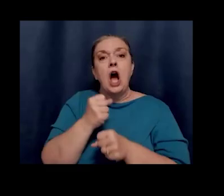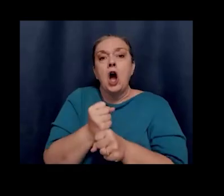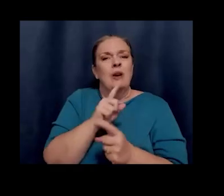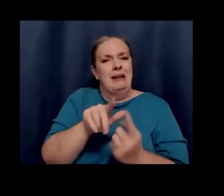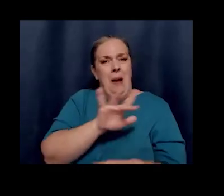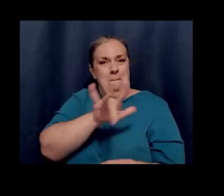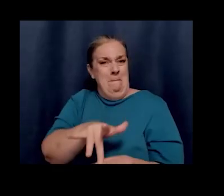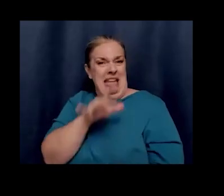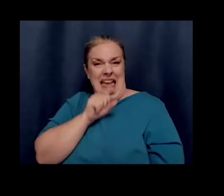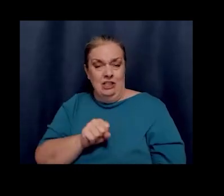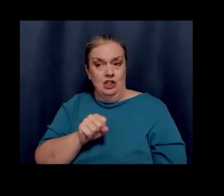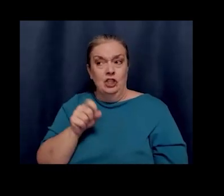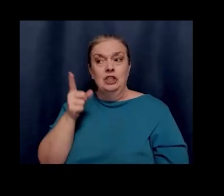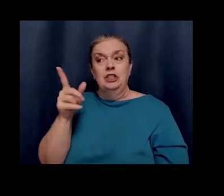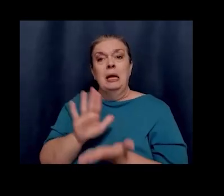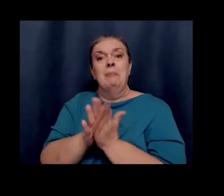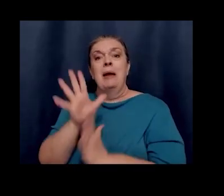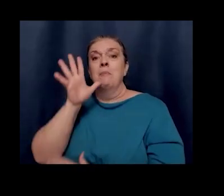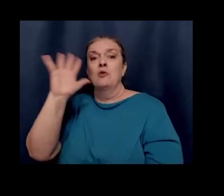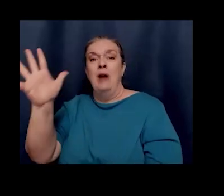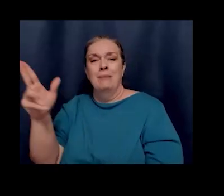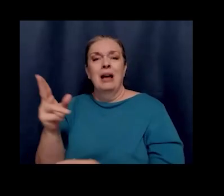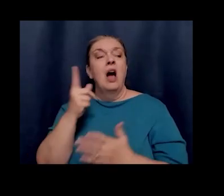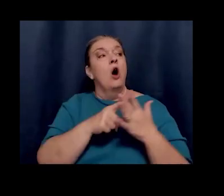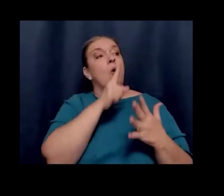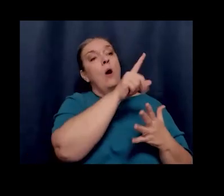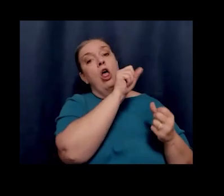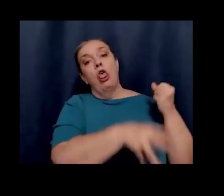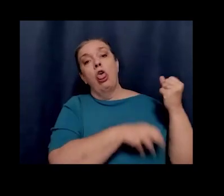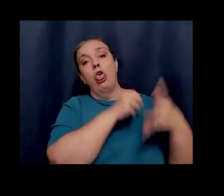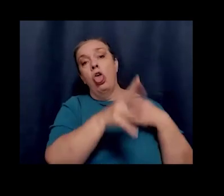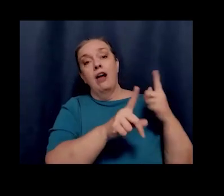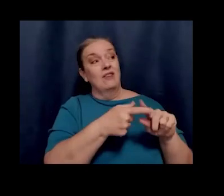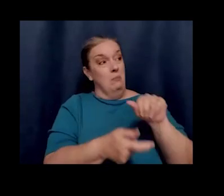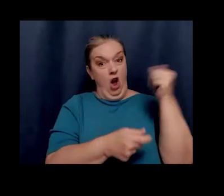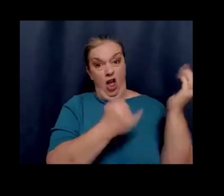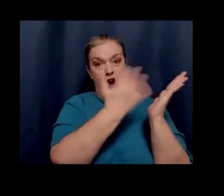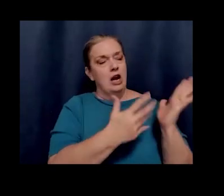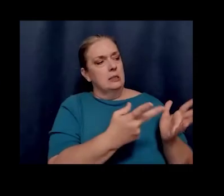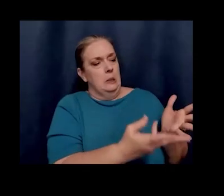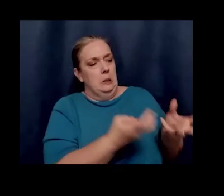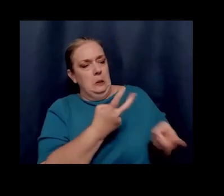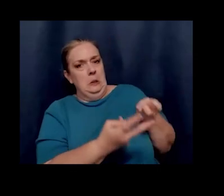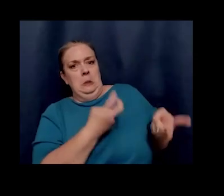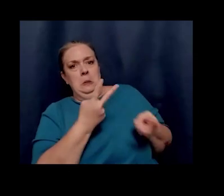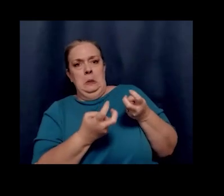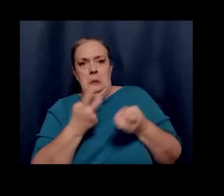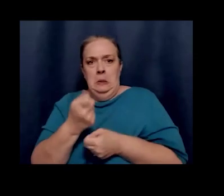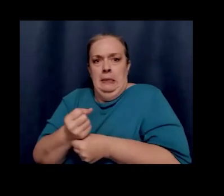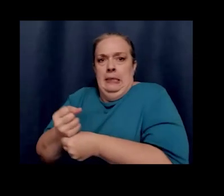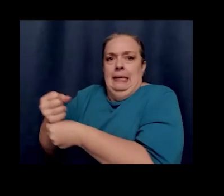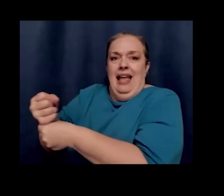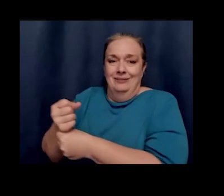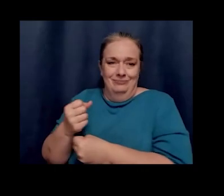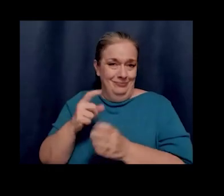was a grandmother, using discarded materials from a visiting artist. And it just shows it's never too late to get